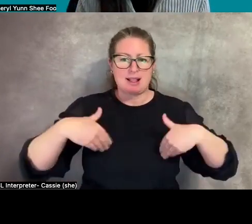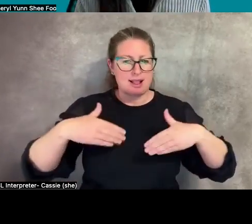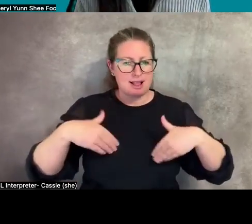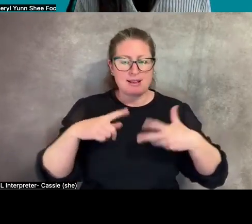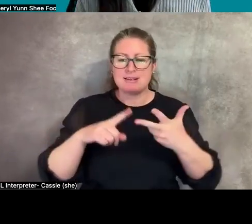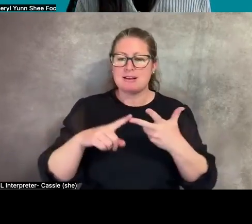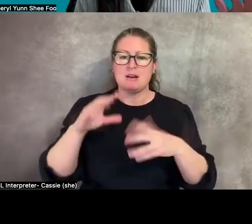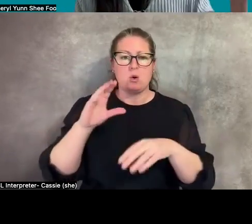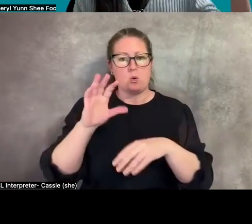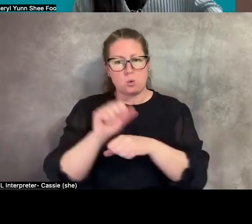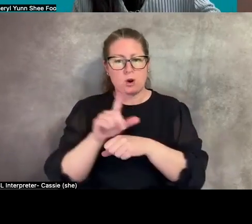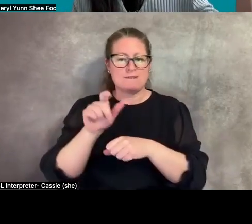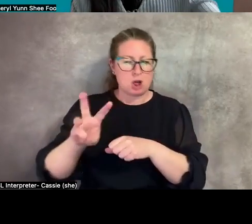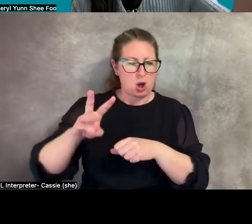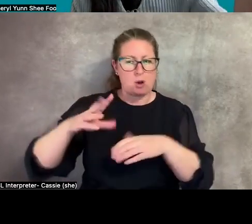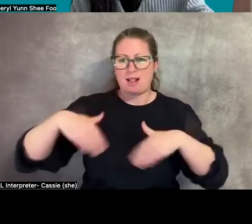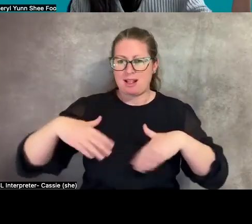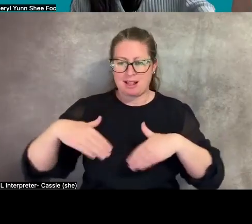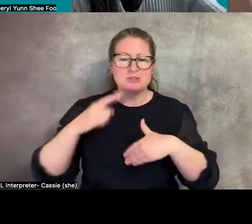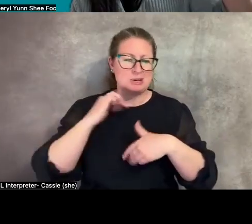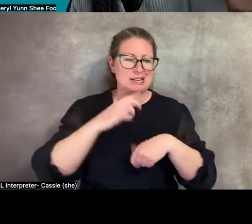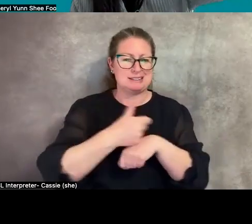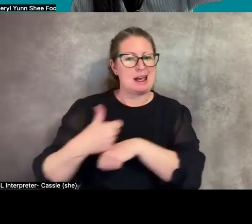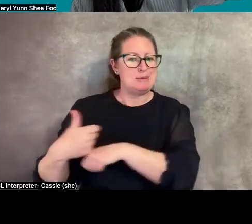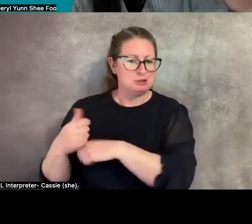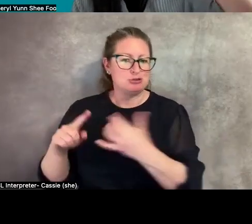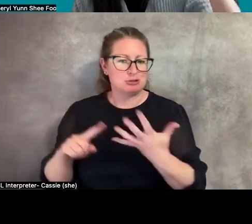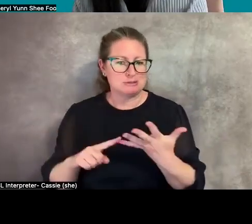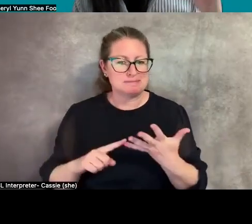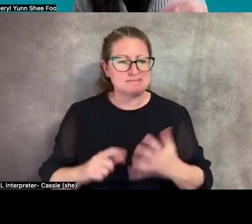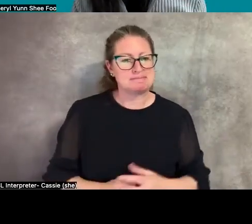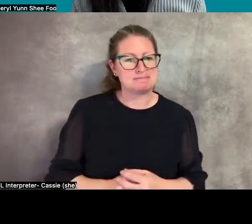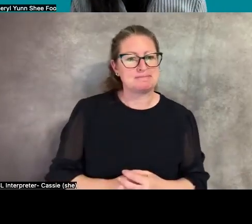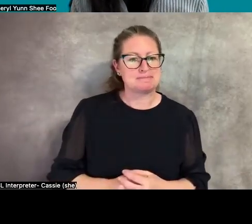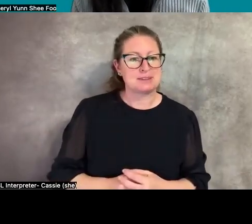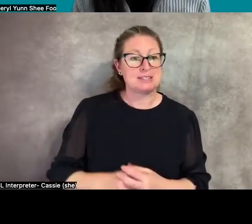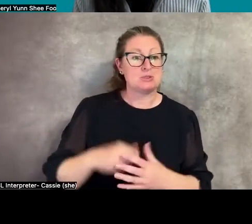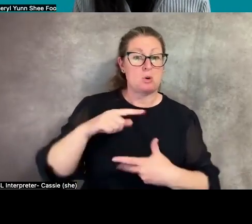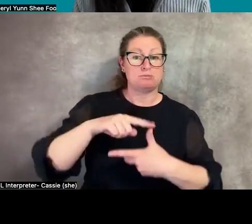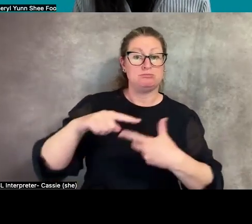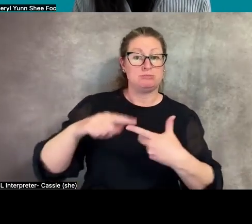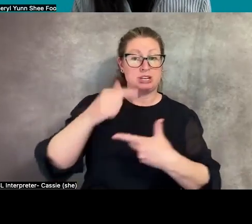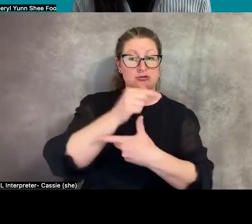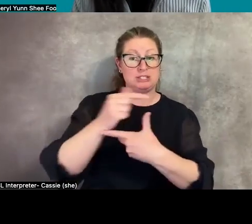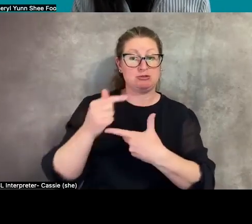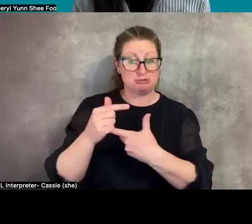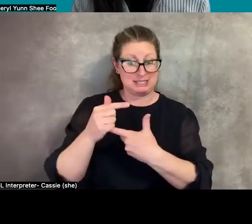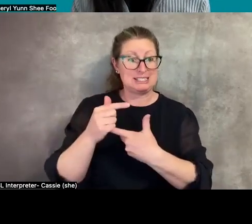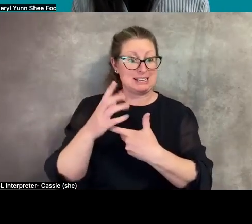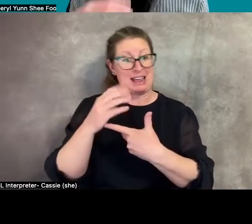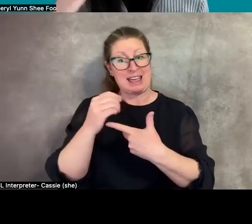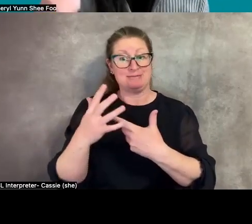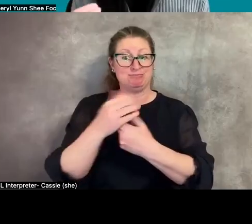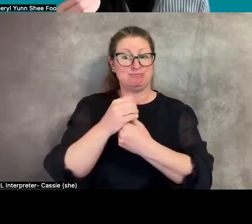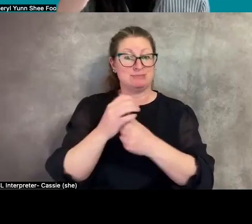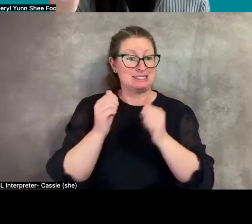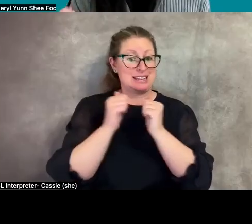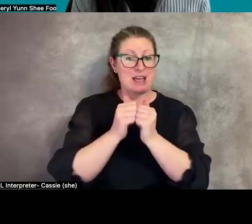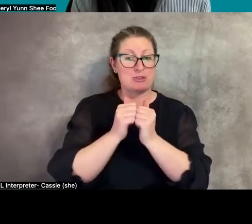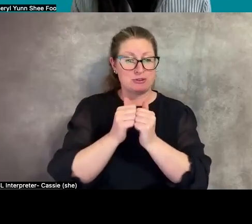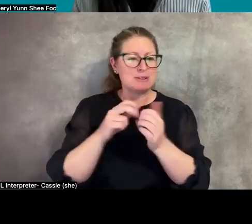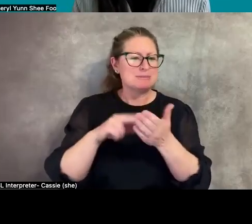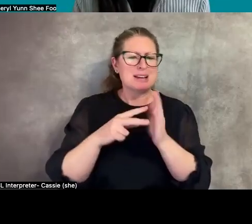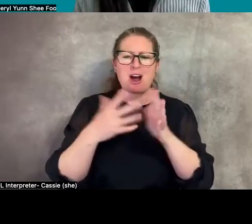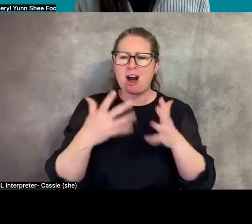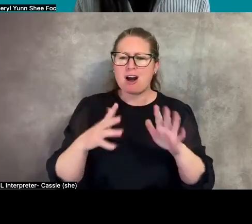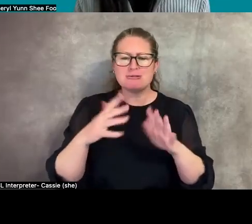established. So again, the green groups together are already able to